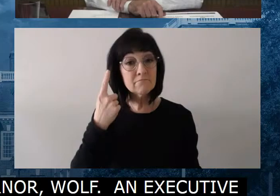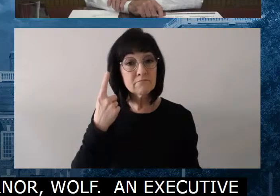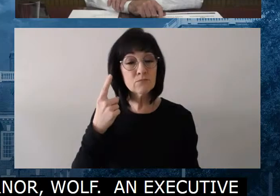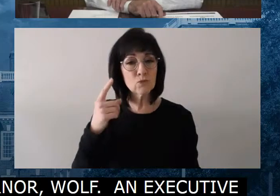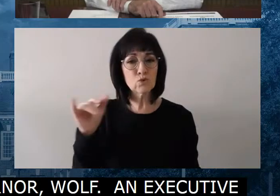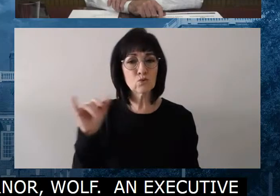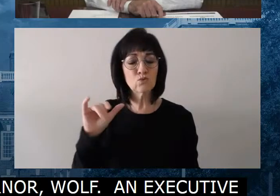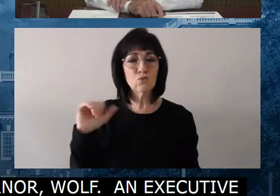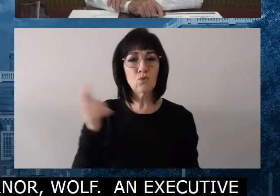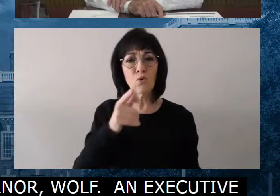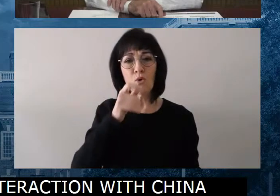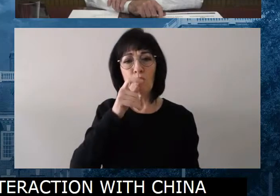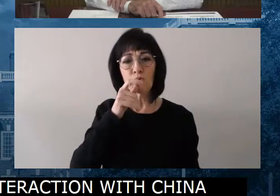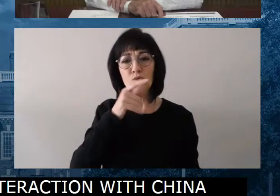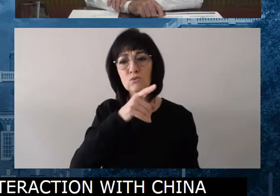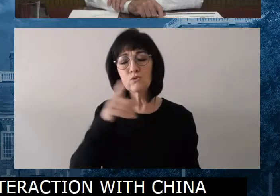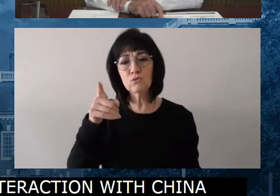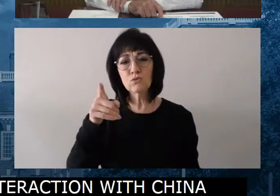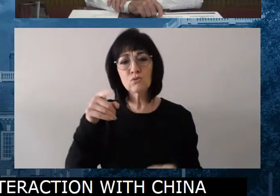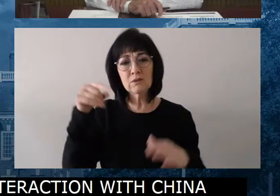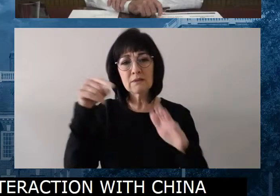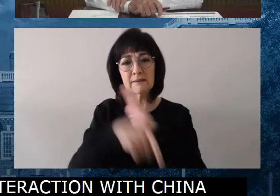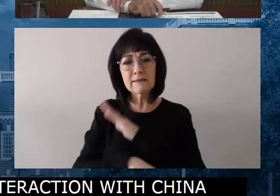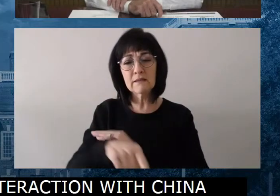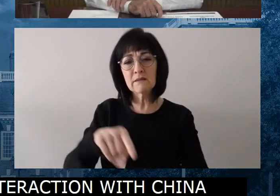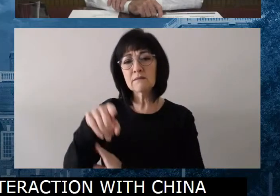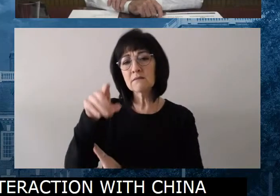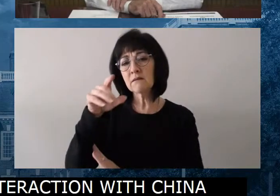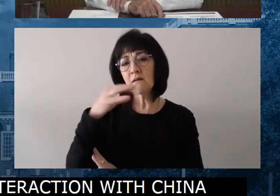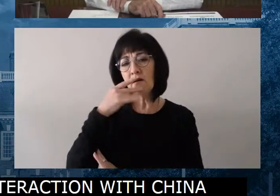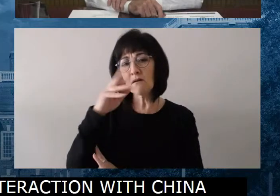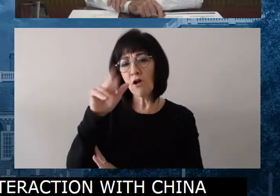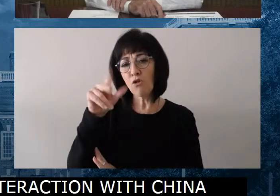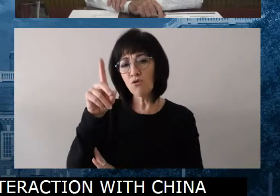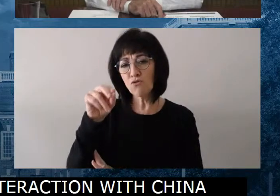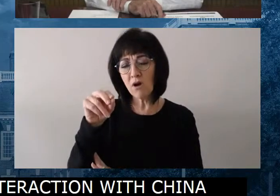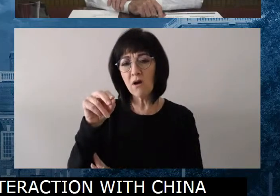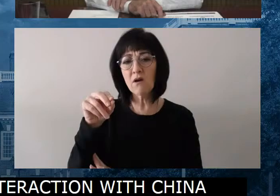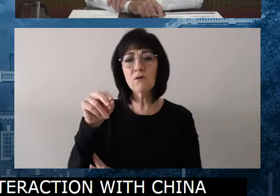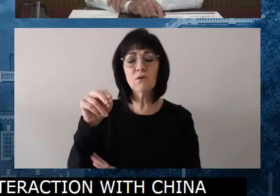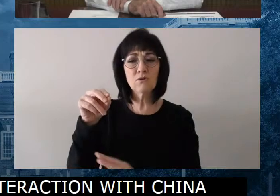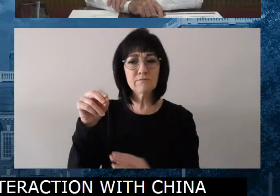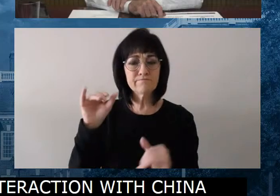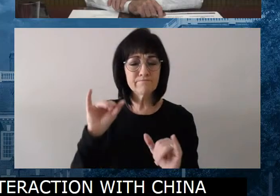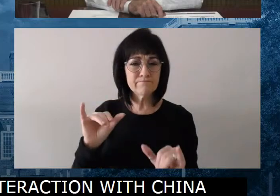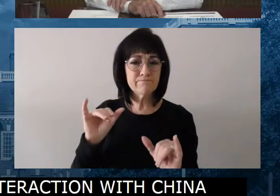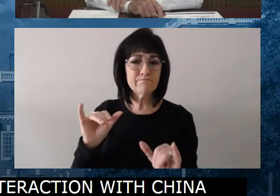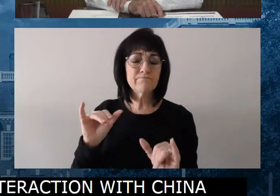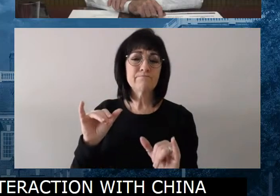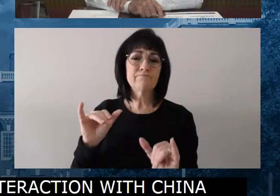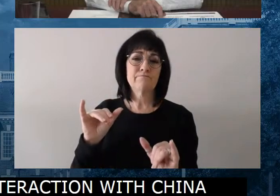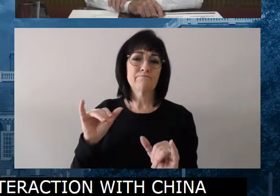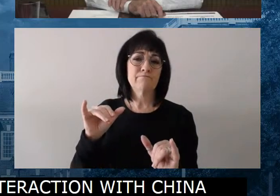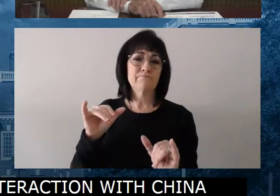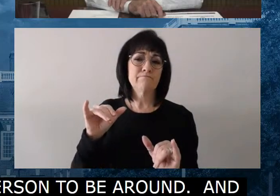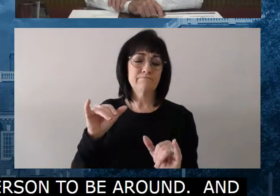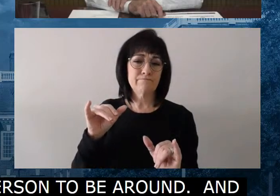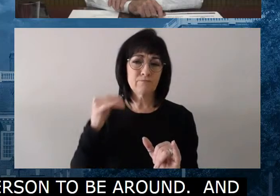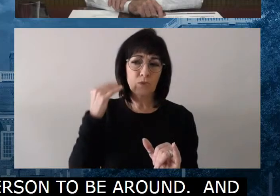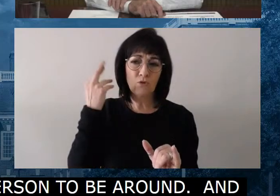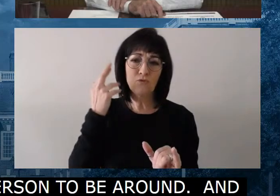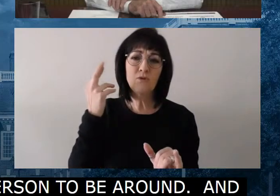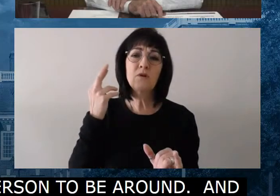killed in Boulder, Colorado. Communicated with my former colleagues in the